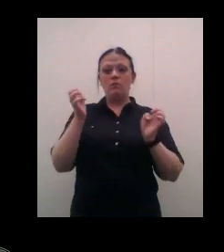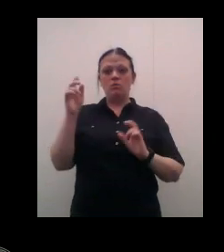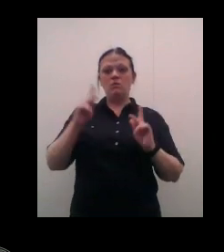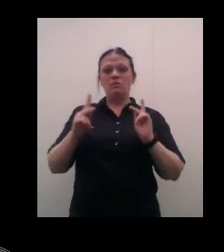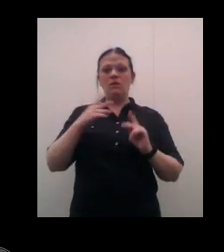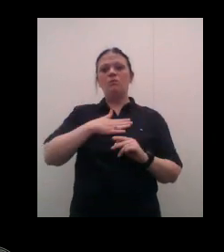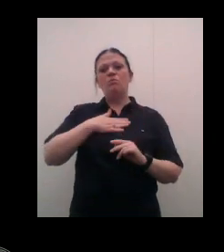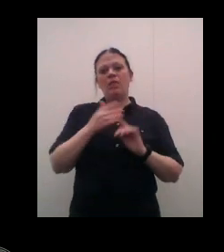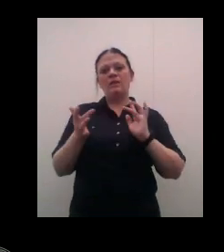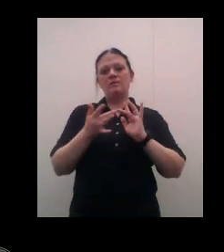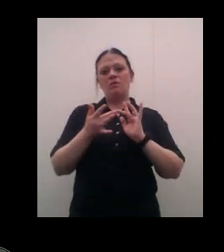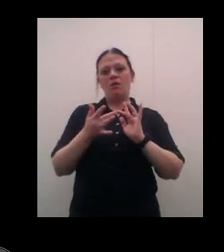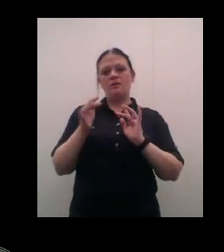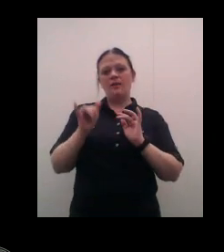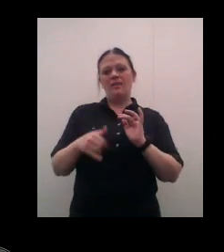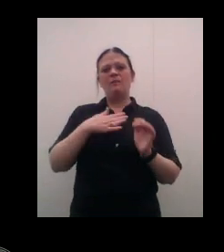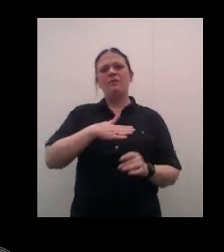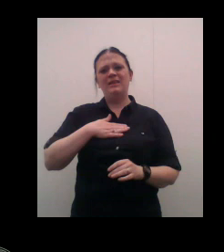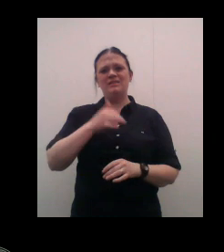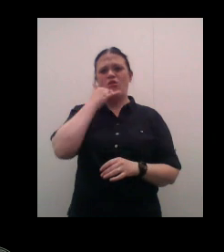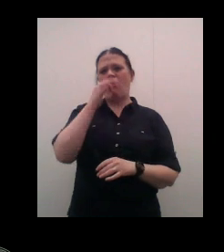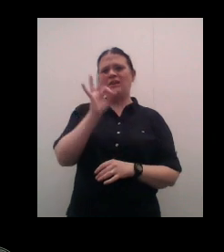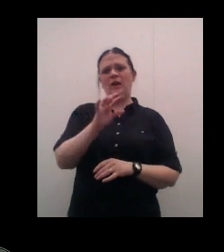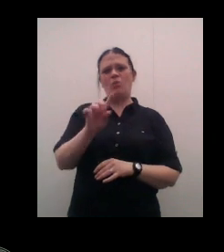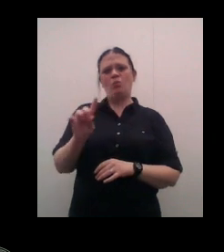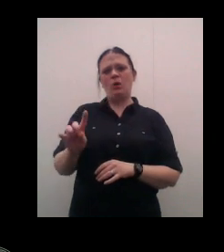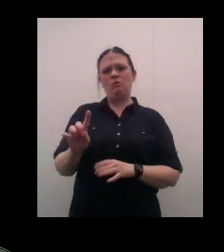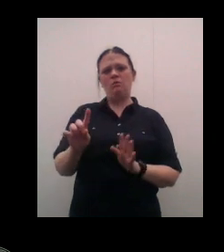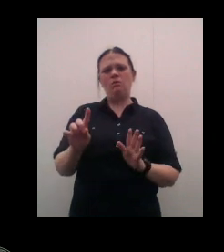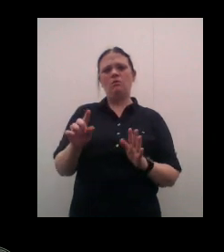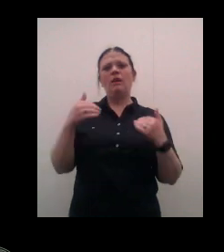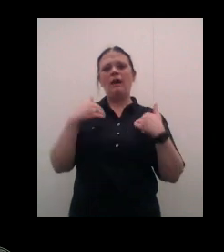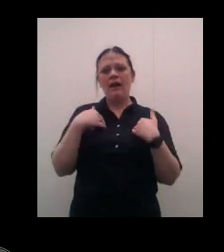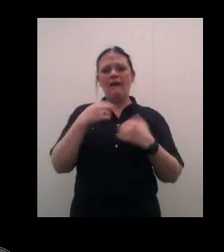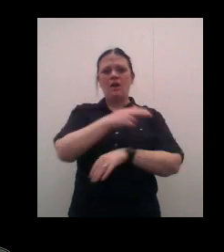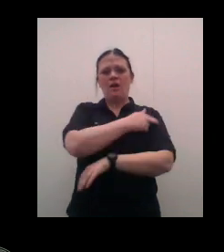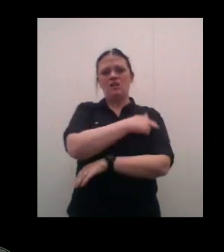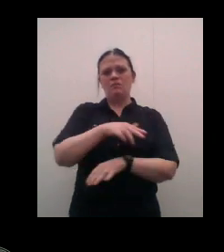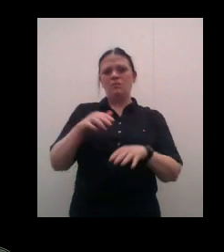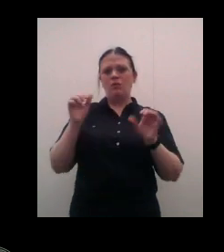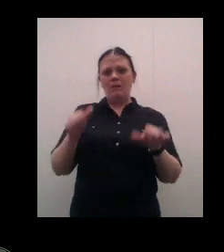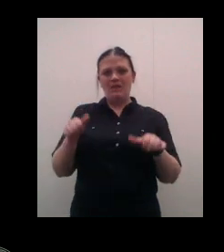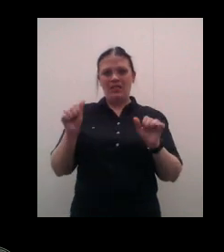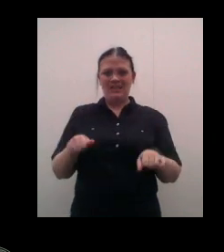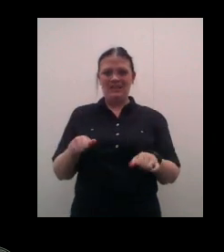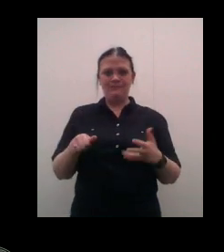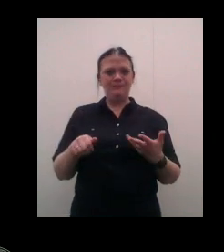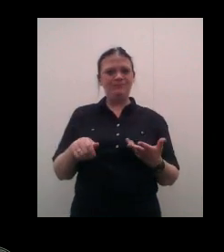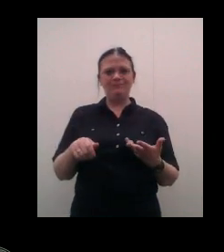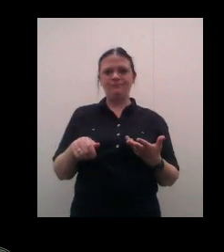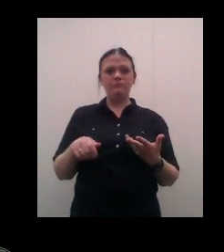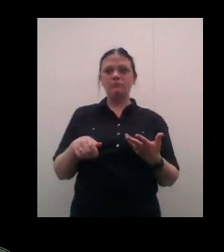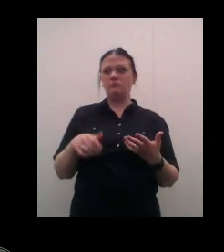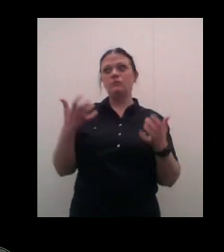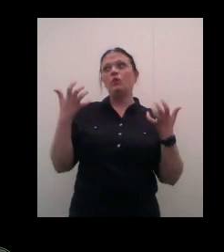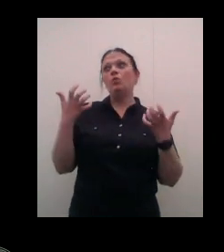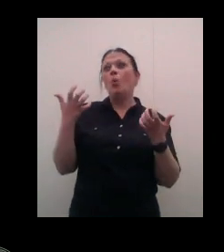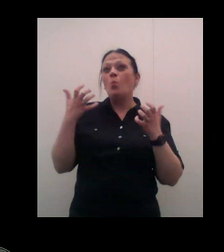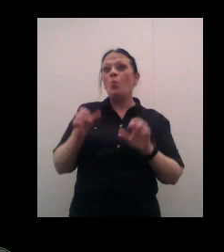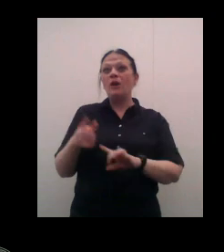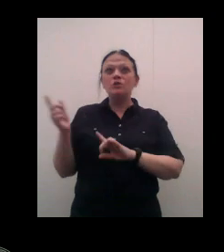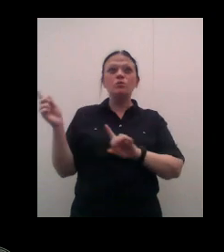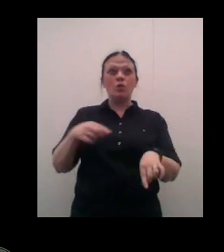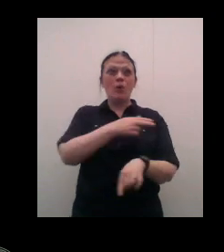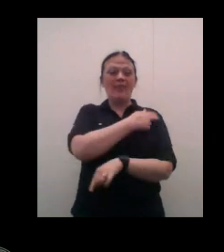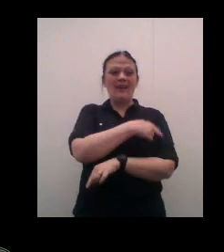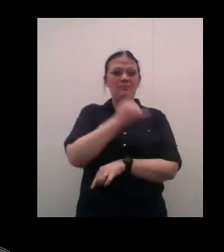situation, to contact us. Please do that. Please call 911. There is hospital capacity. And not to say we want you to go to the hospital if you can